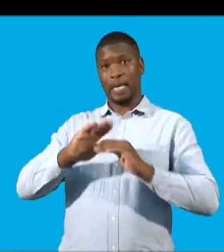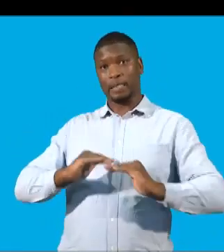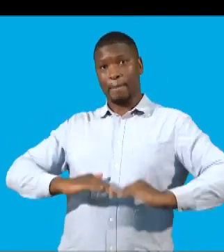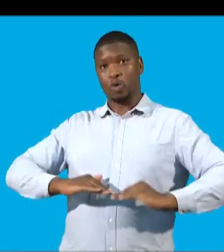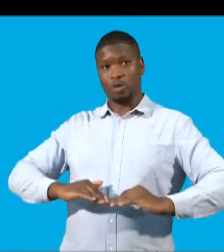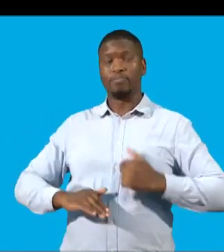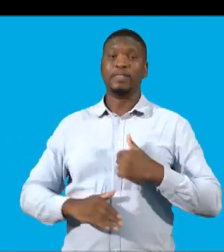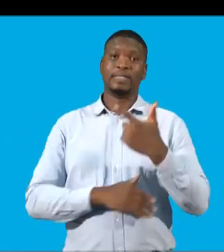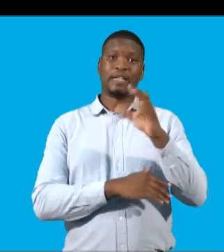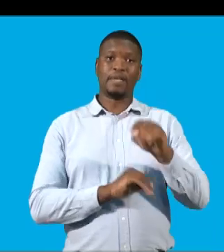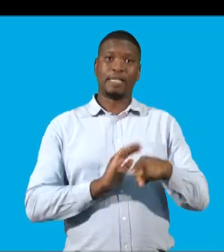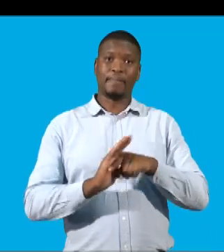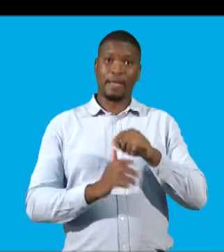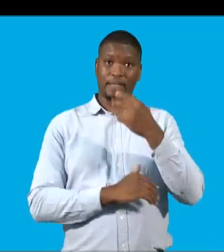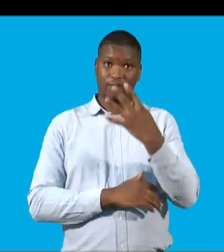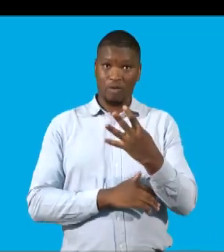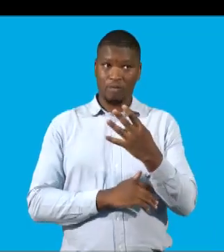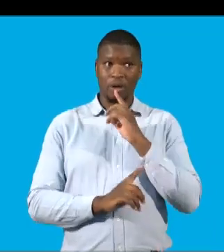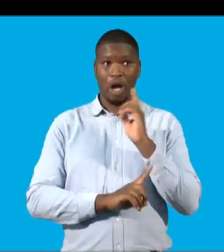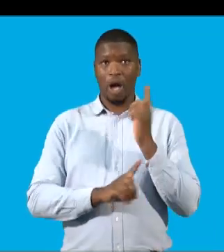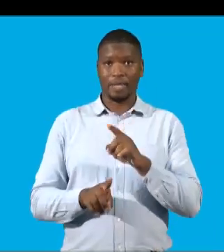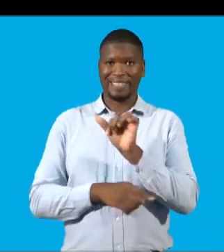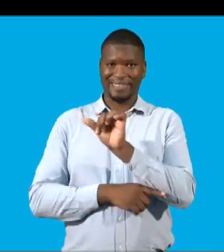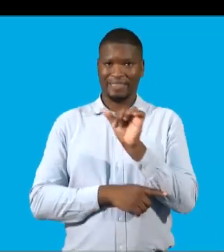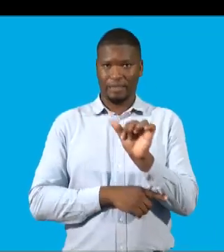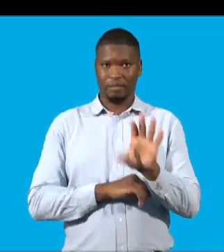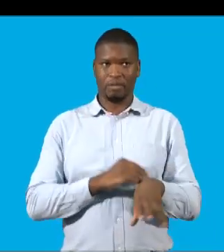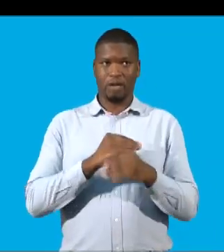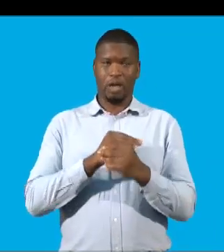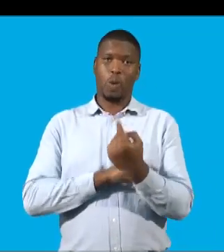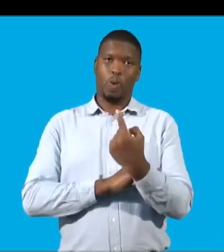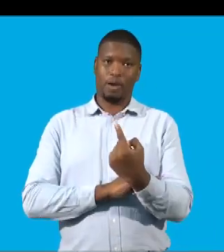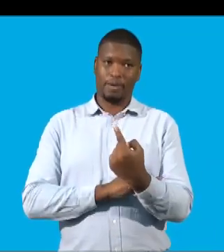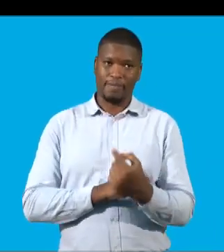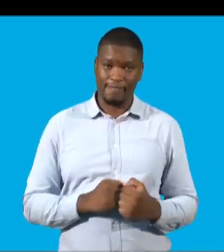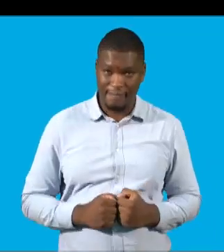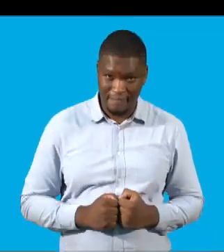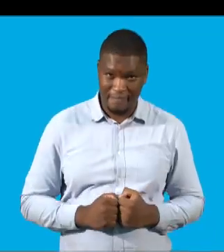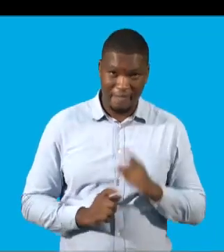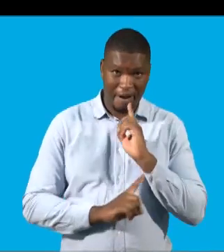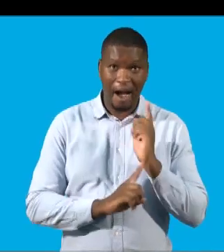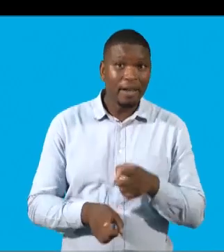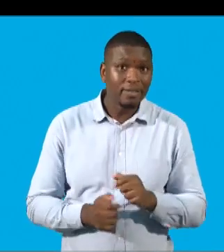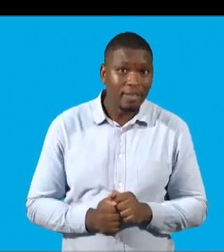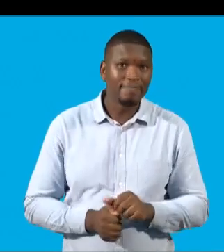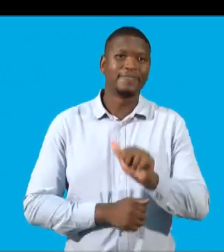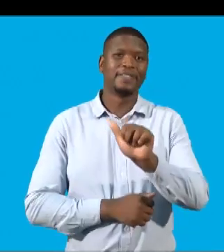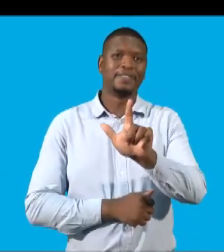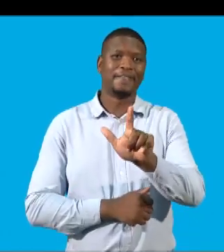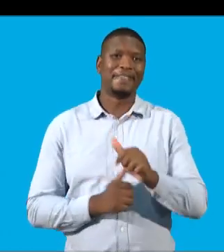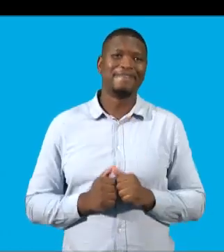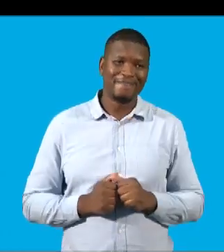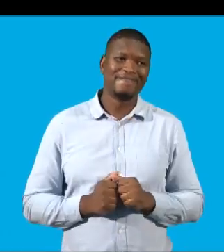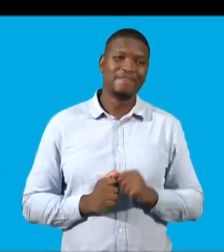70 minus 4, which gives us 66. And when we add 1, it's going to be 67. So we